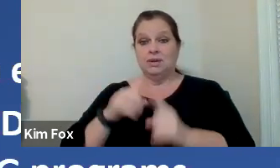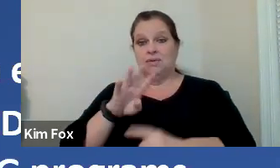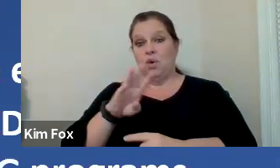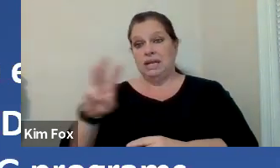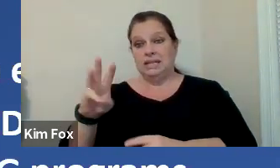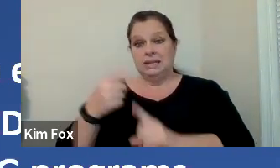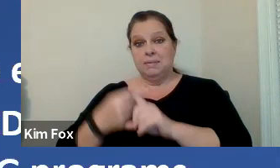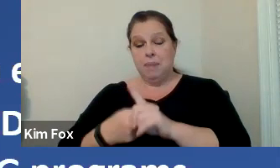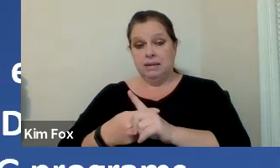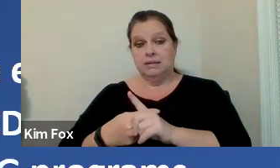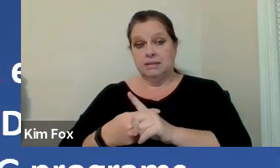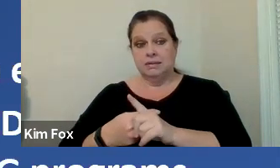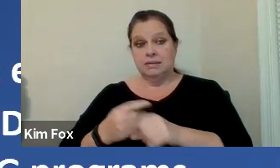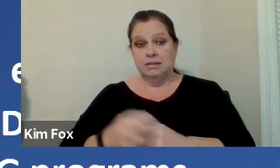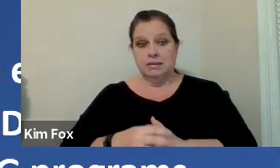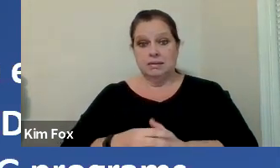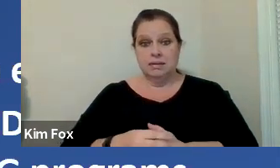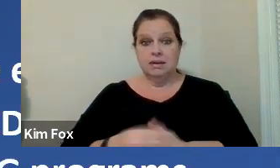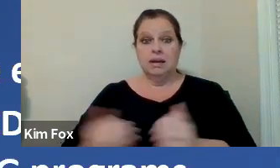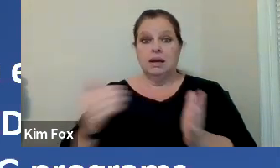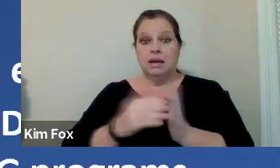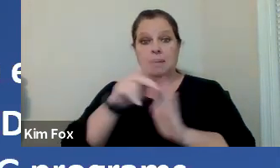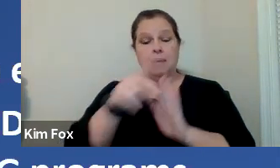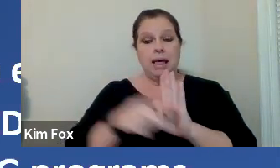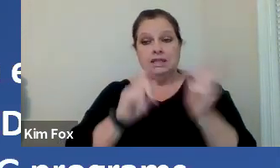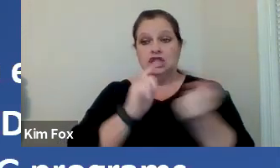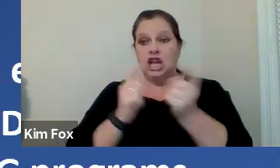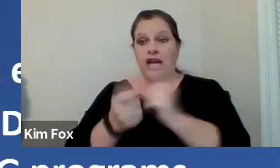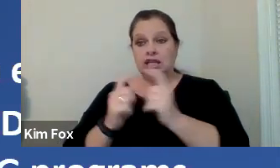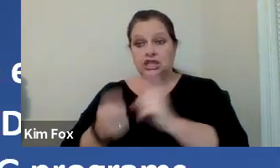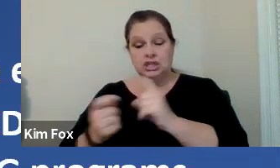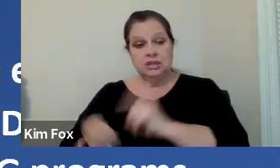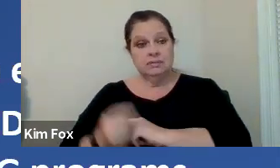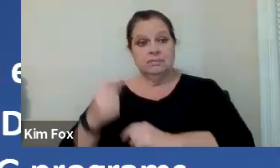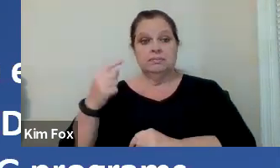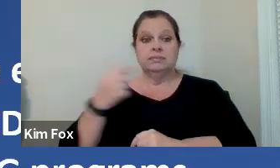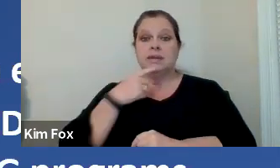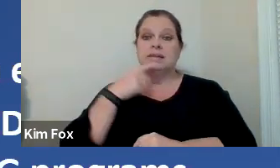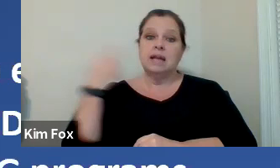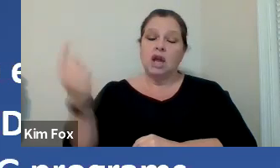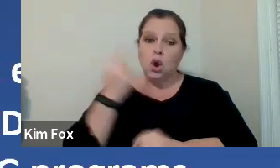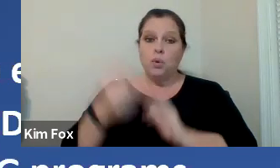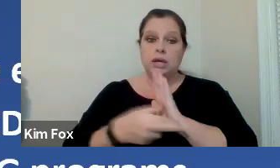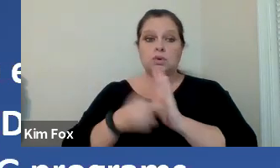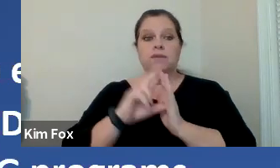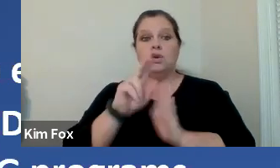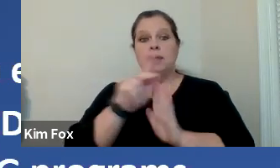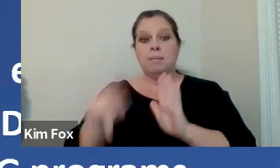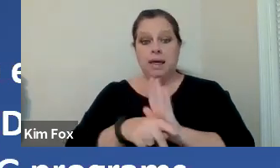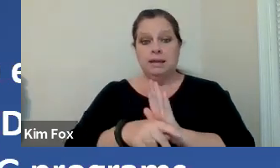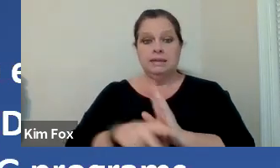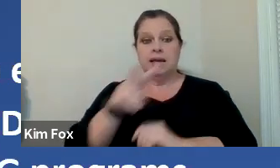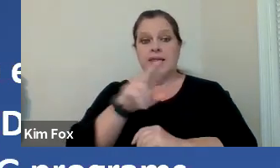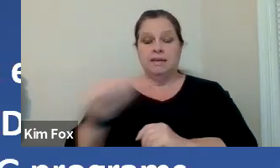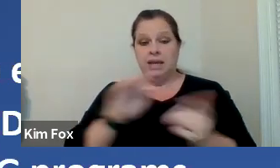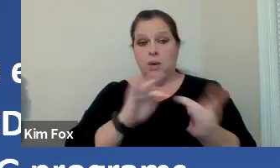education benefits. Again, policies change often, so I say always review the policies on the VA